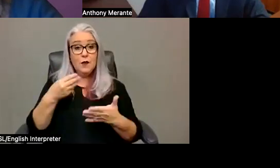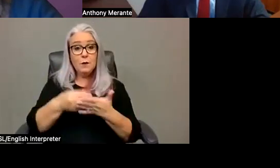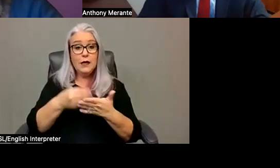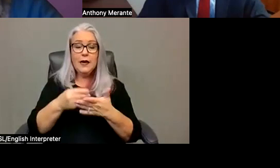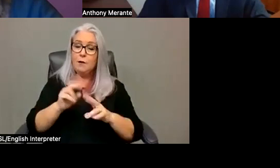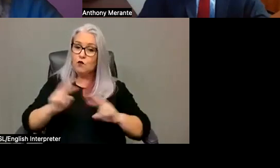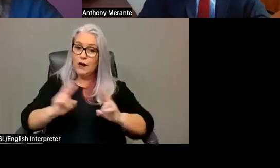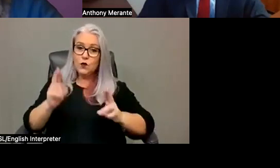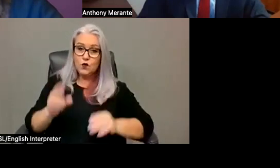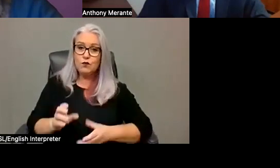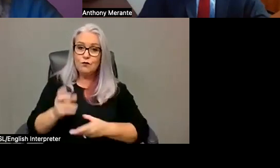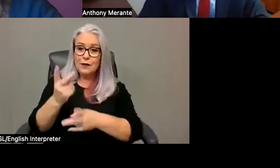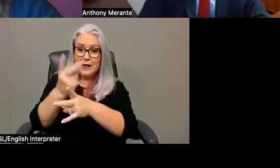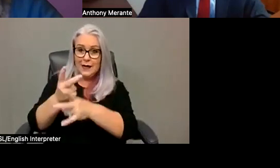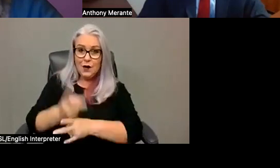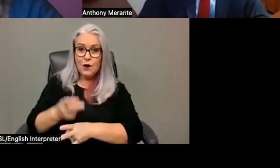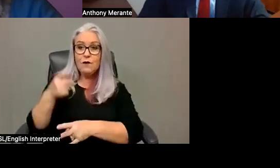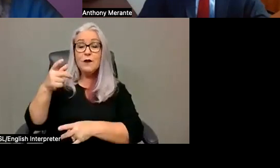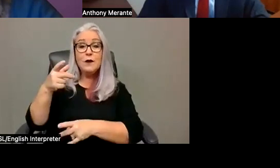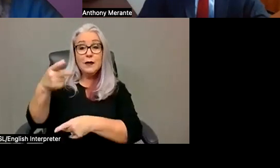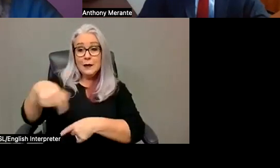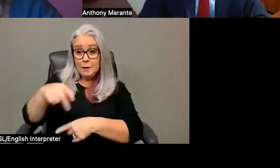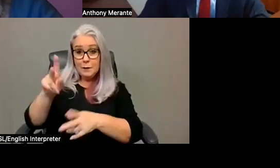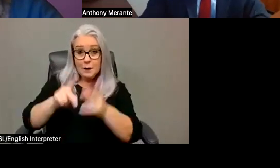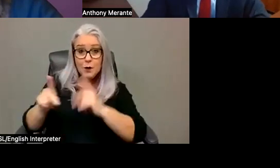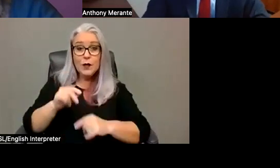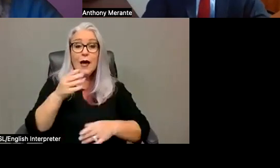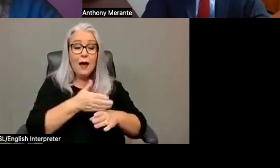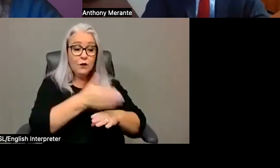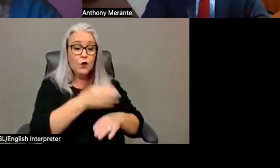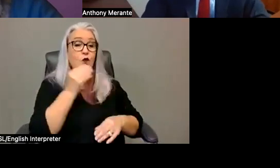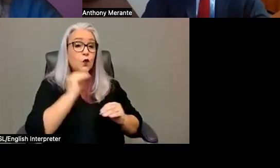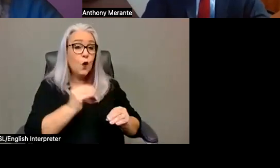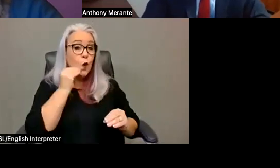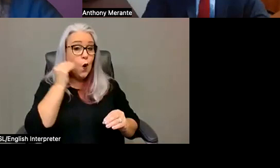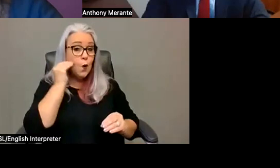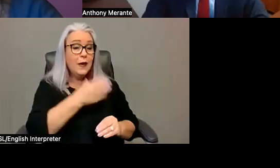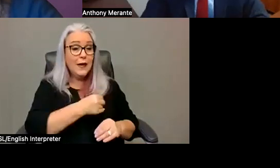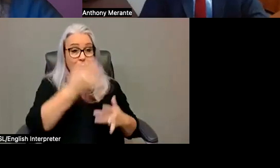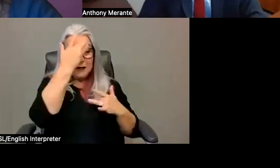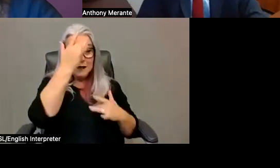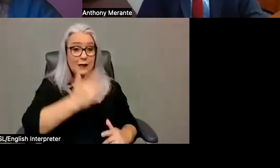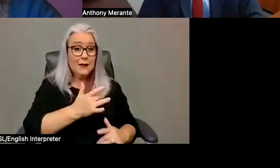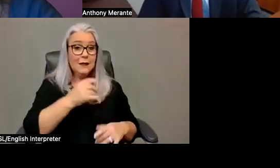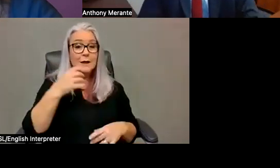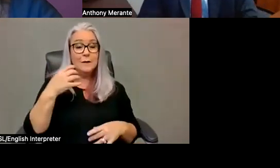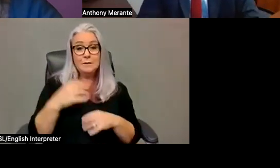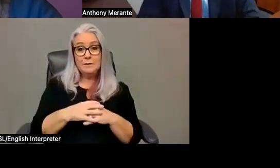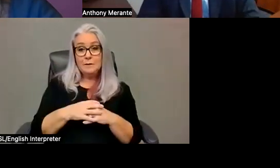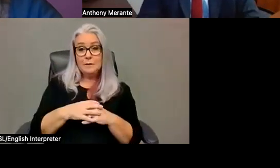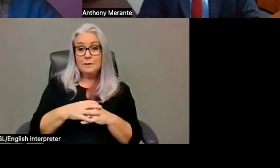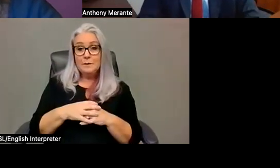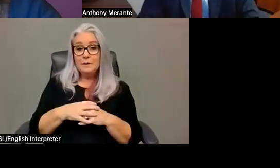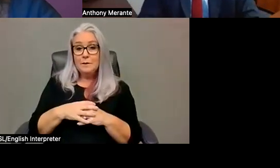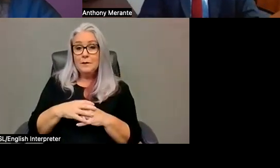people after we take care of our homeless and our mentally ill. Thank you. Thank you. Mr. Spano. You know, when we